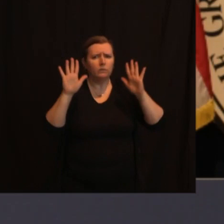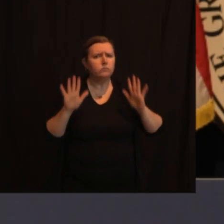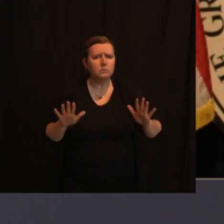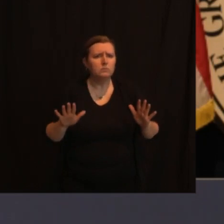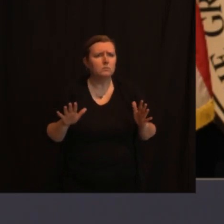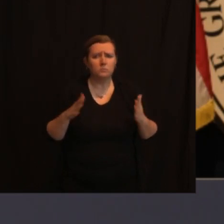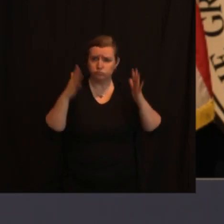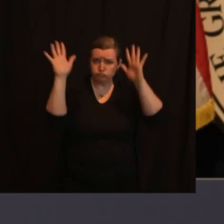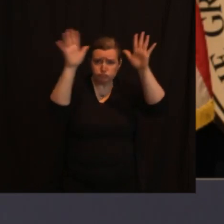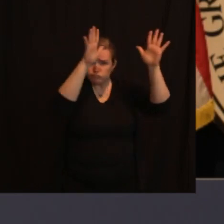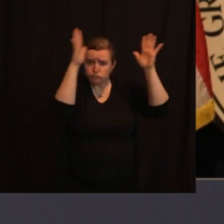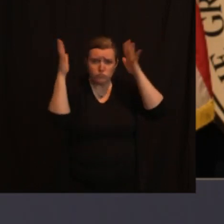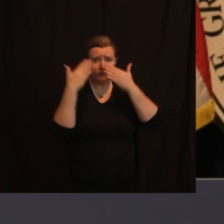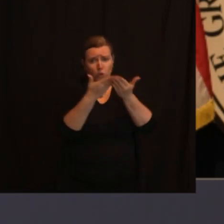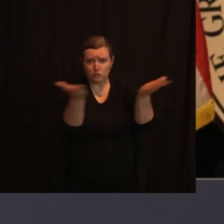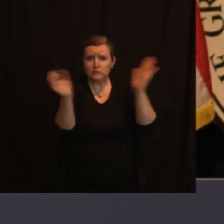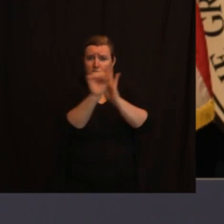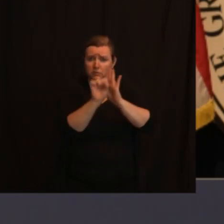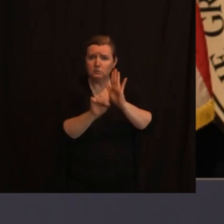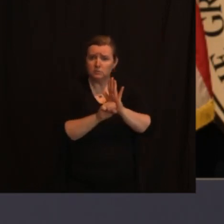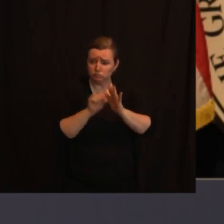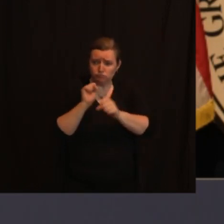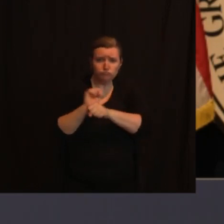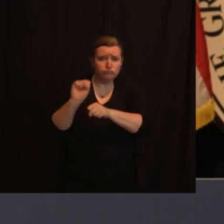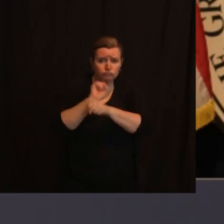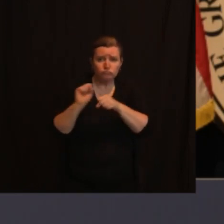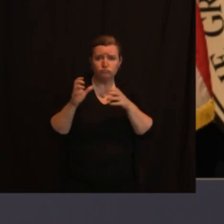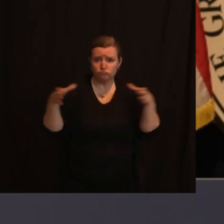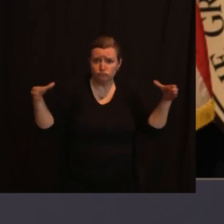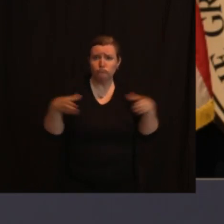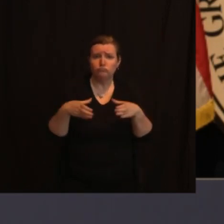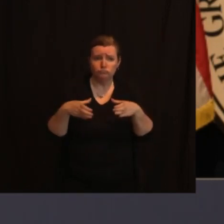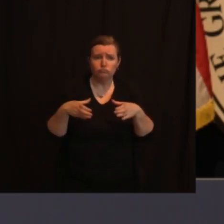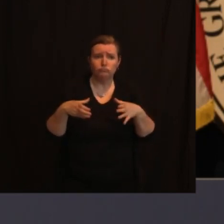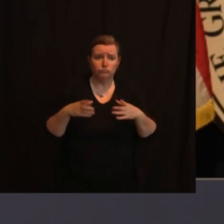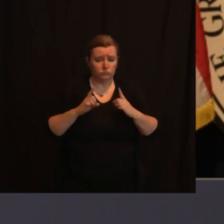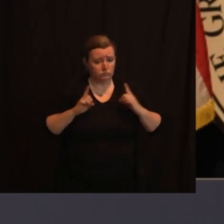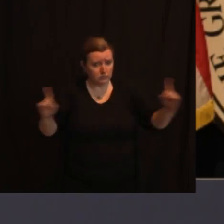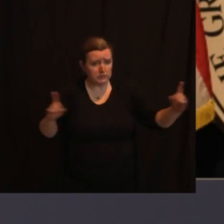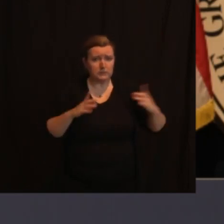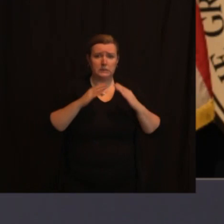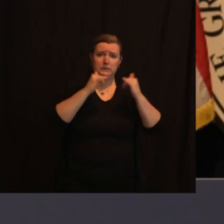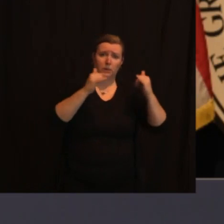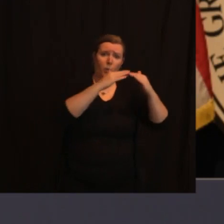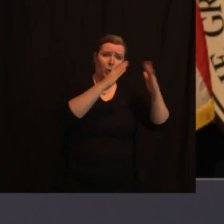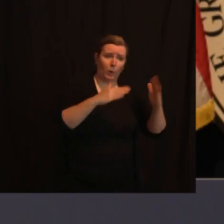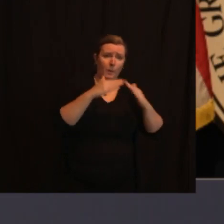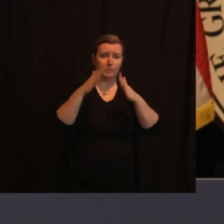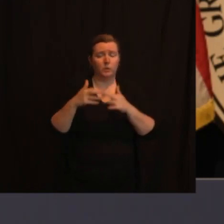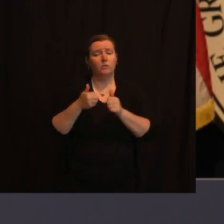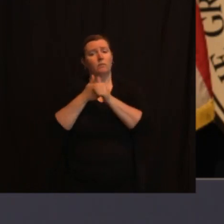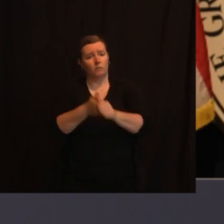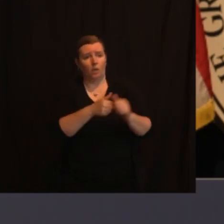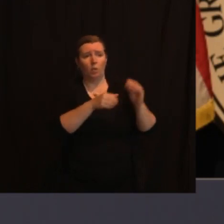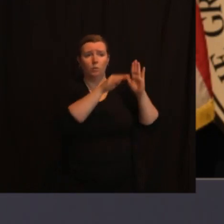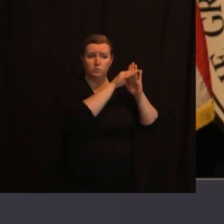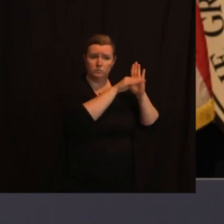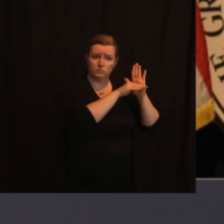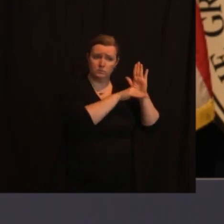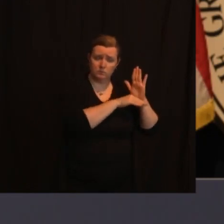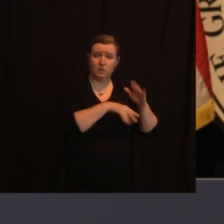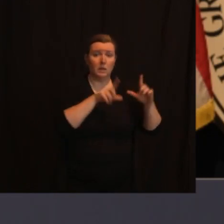an extraordinary job, and by doing that, you're allowing the map to turn better, the hospitalizations to go